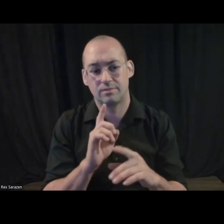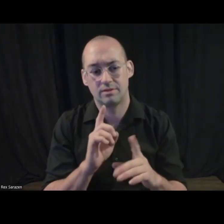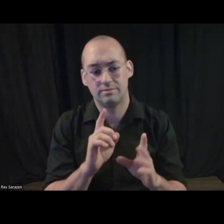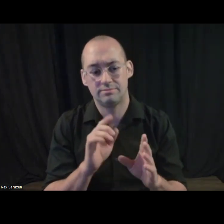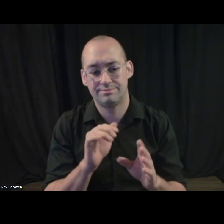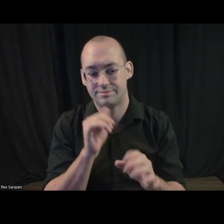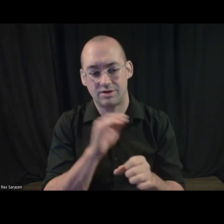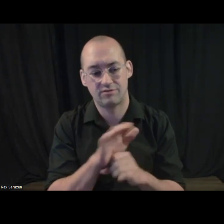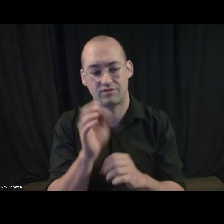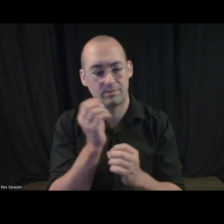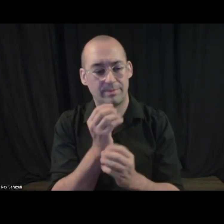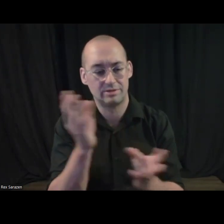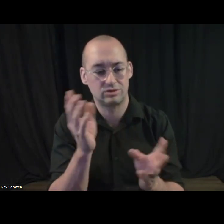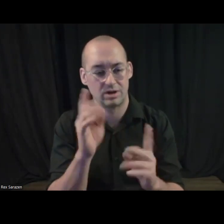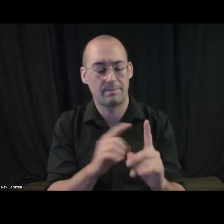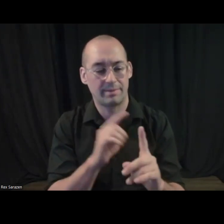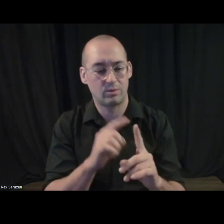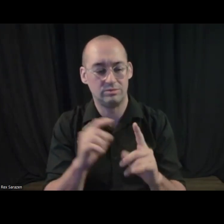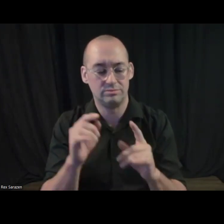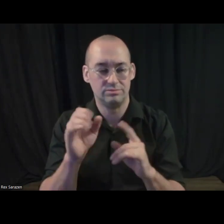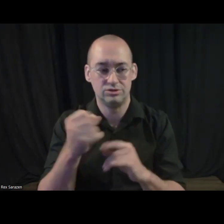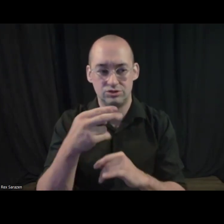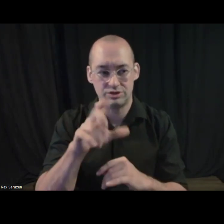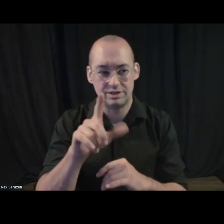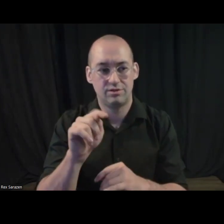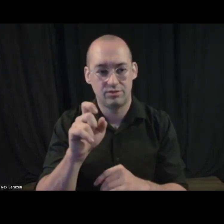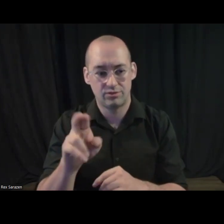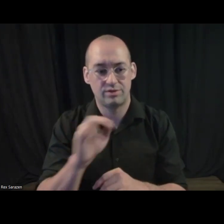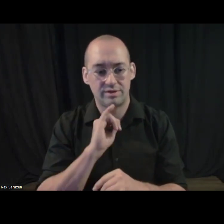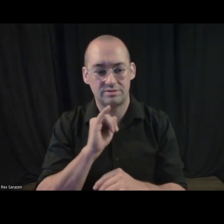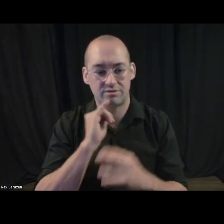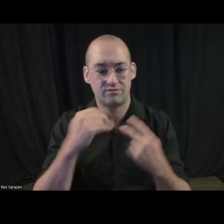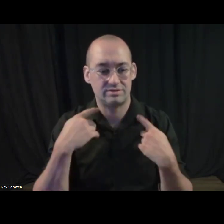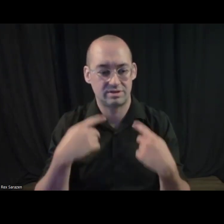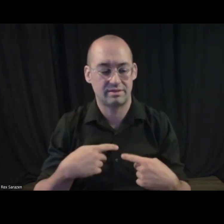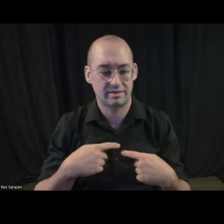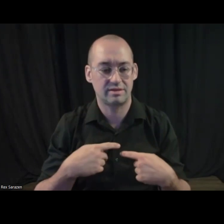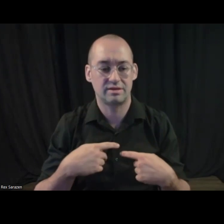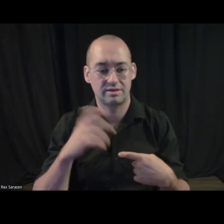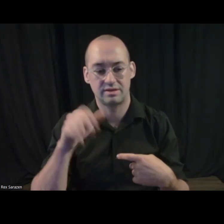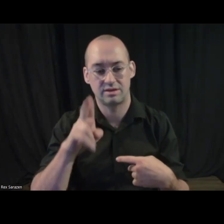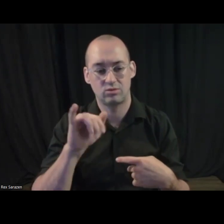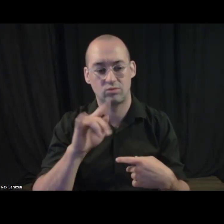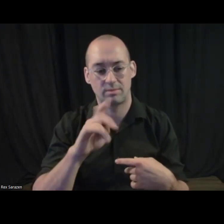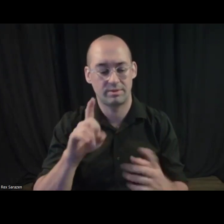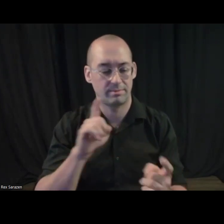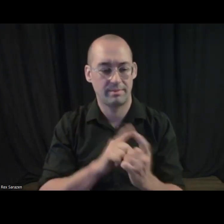about whether the shelters are physically equipped to meet the needs